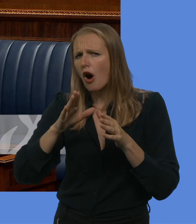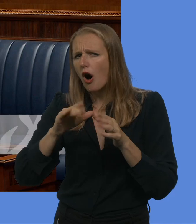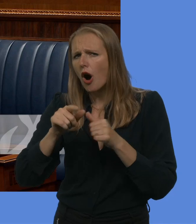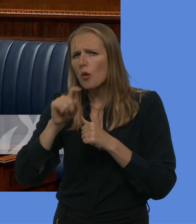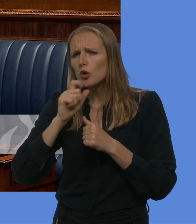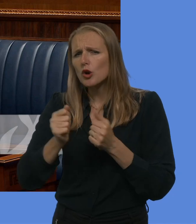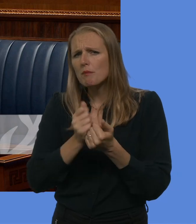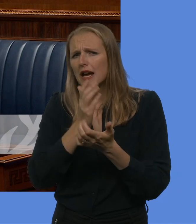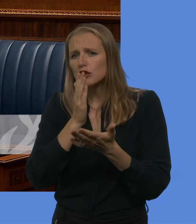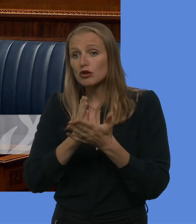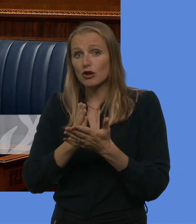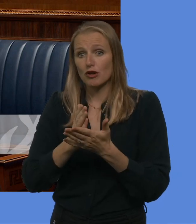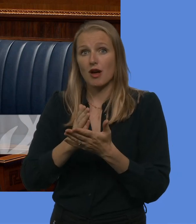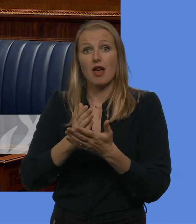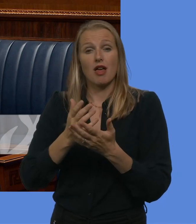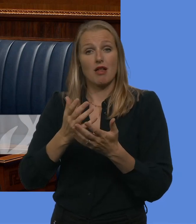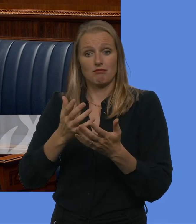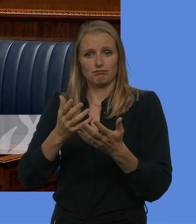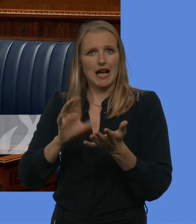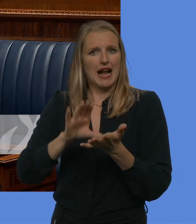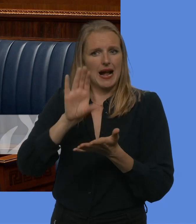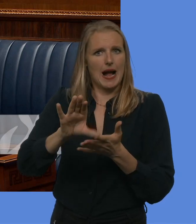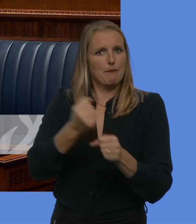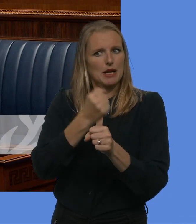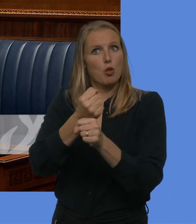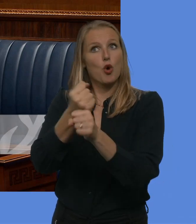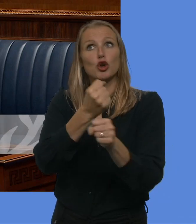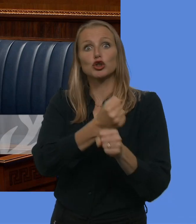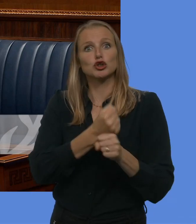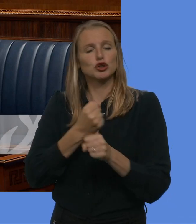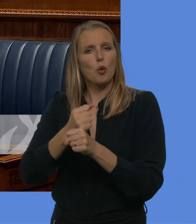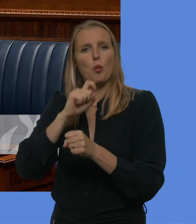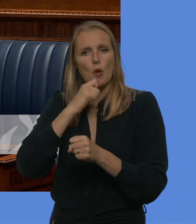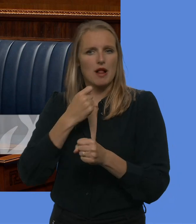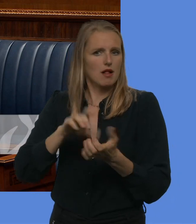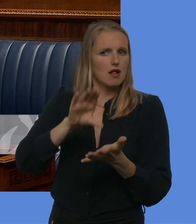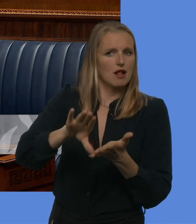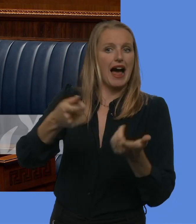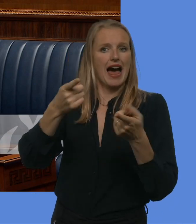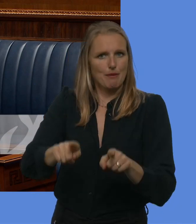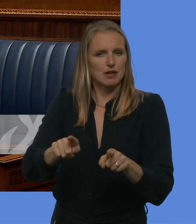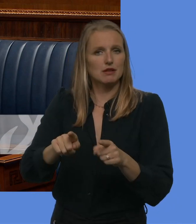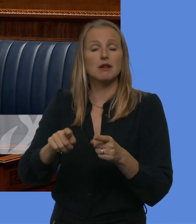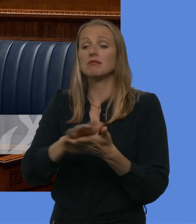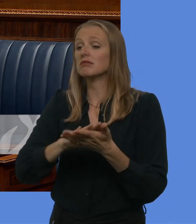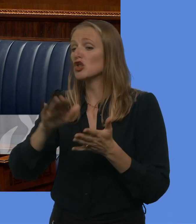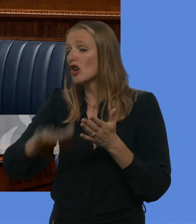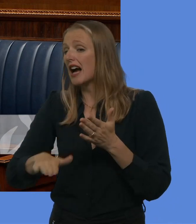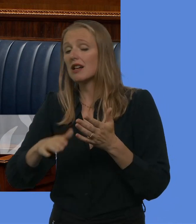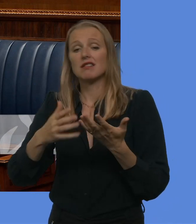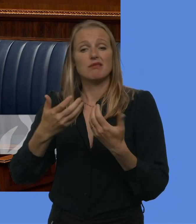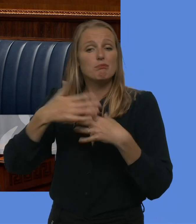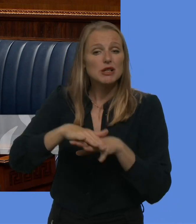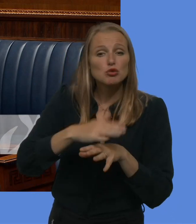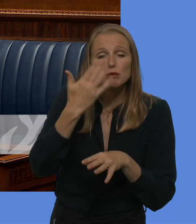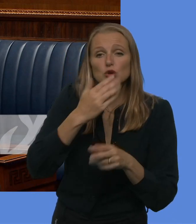necessary capital works are delivered for the new academic year so that all children with a specialist placement in a mainstream school or nursery are able to